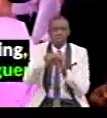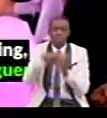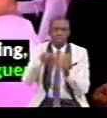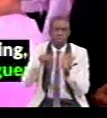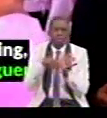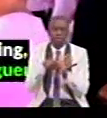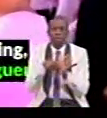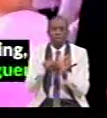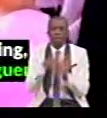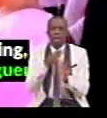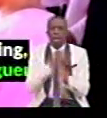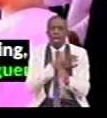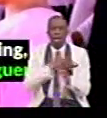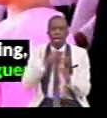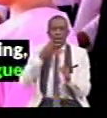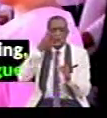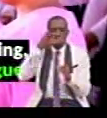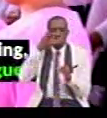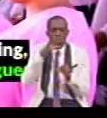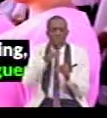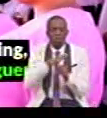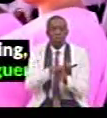and promise